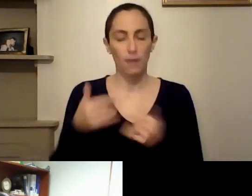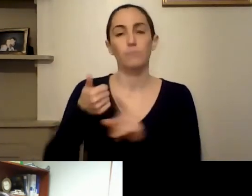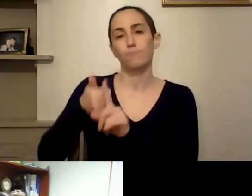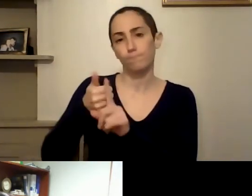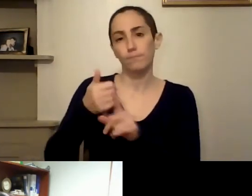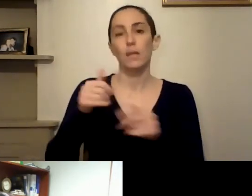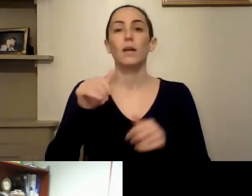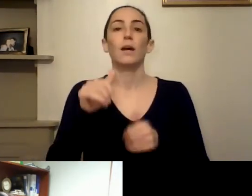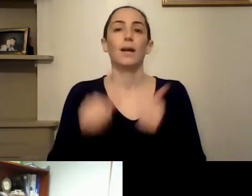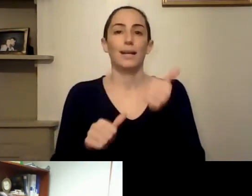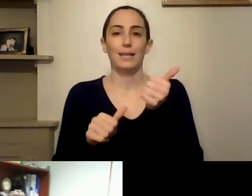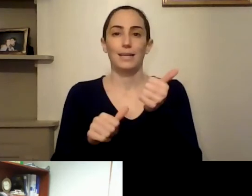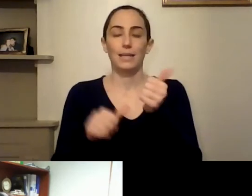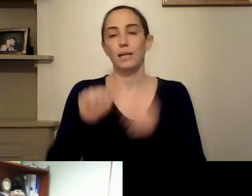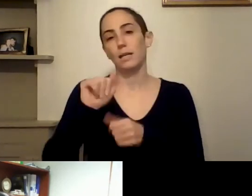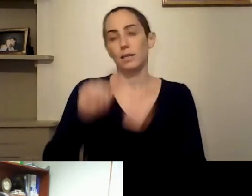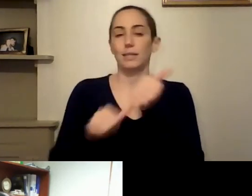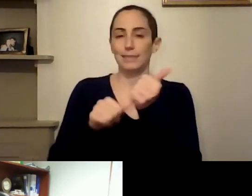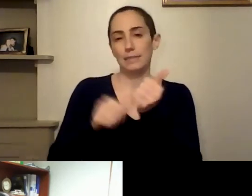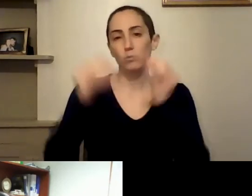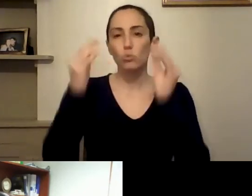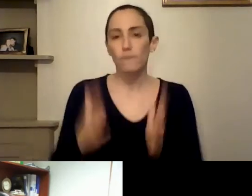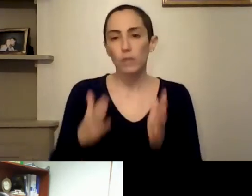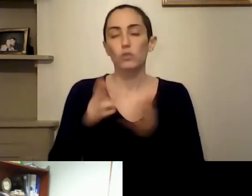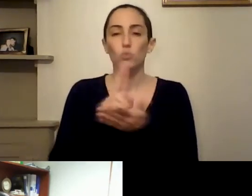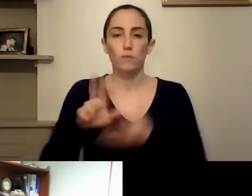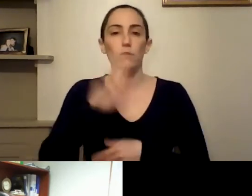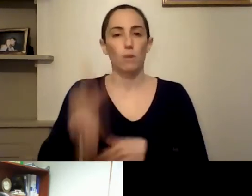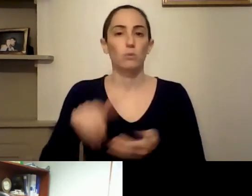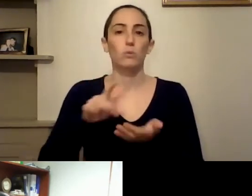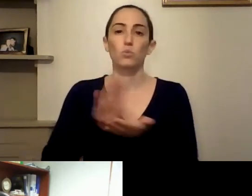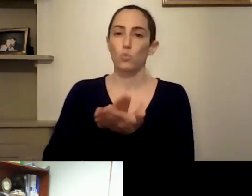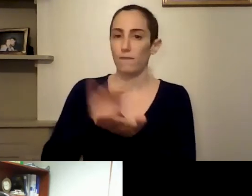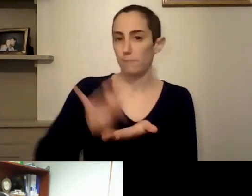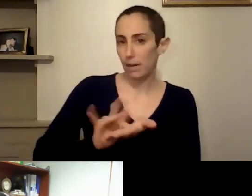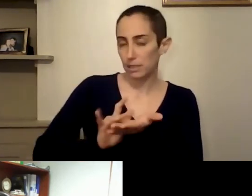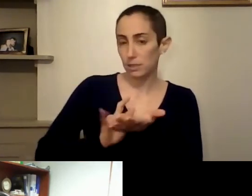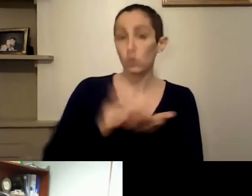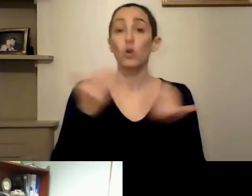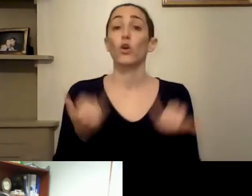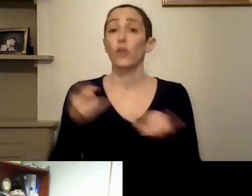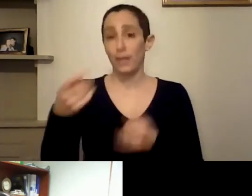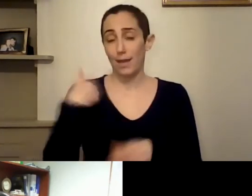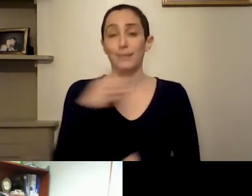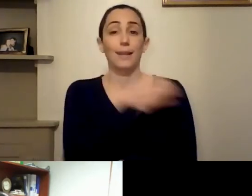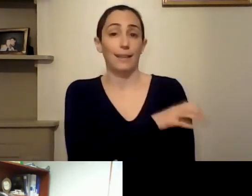at the University of Rochester School of Medicine. She currently has clinical inpatient